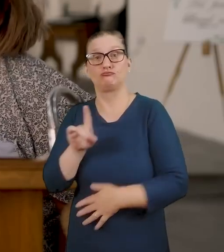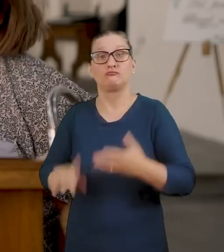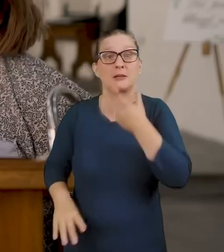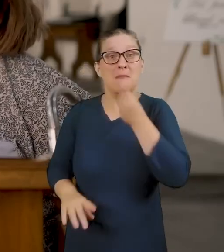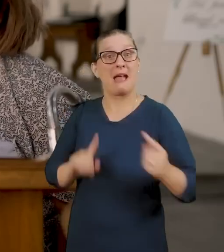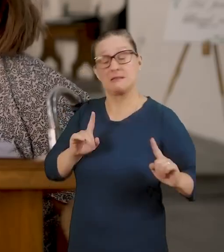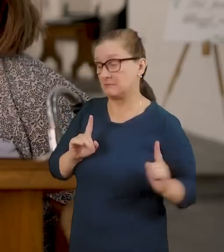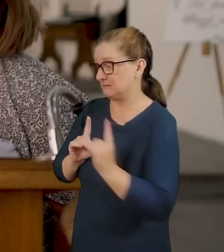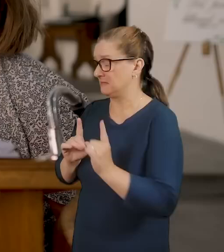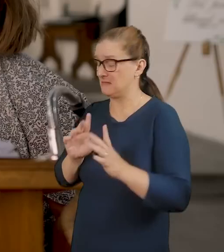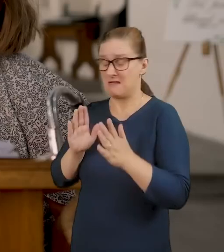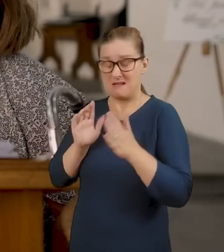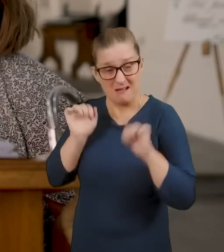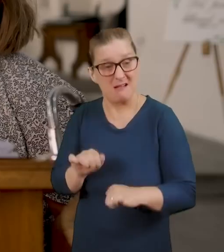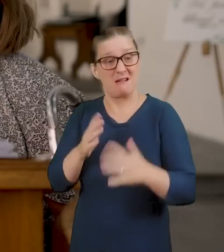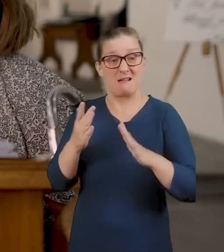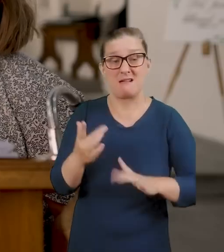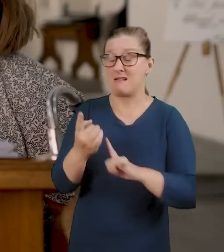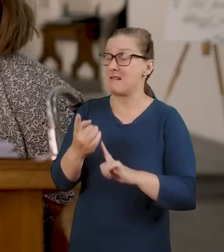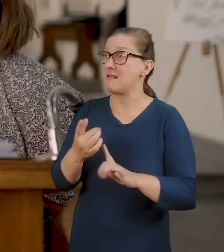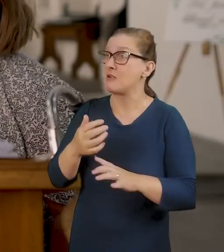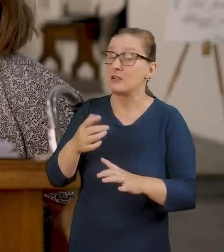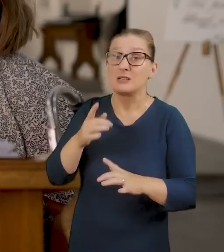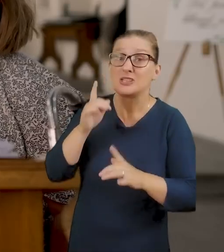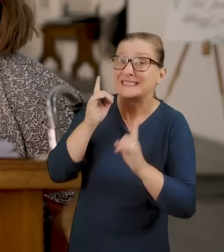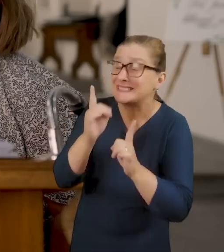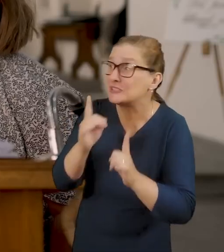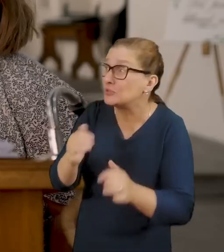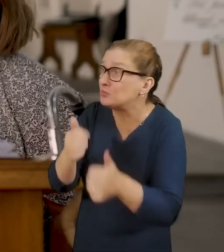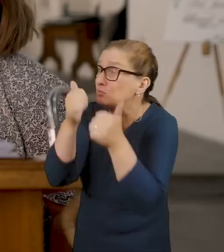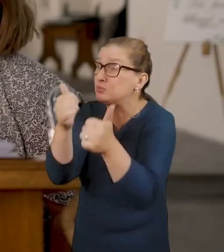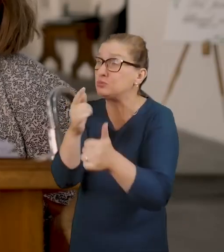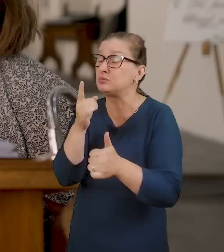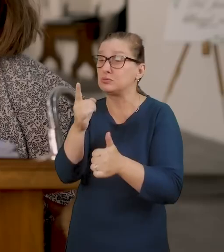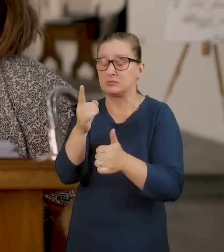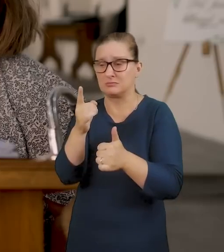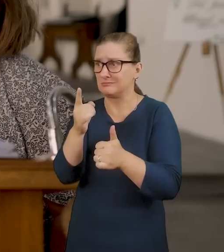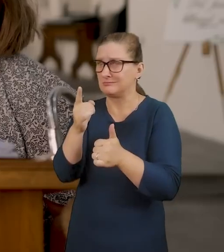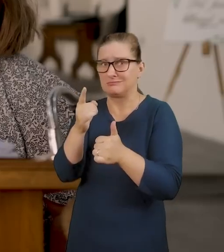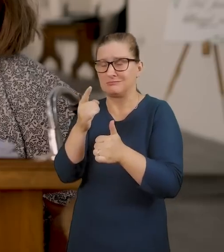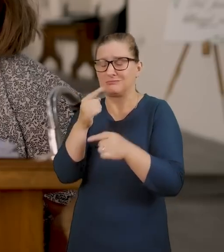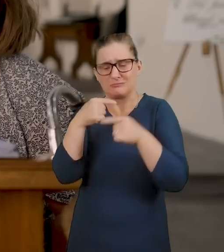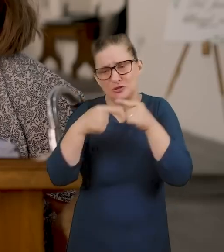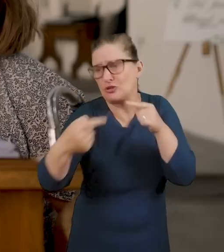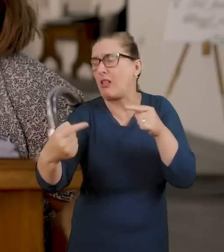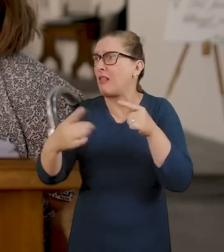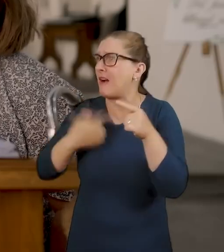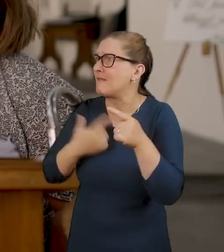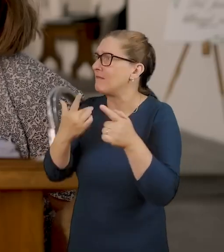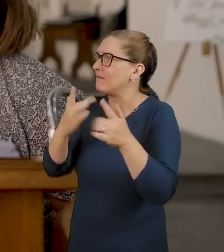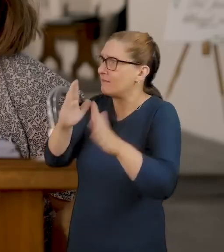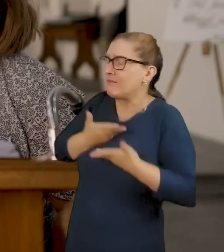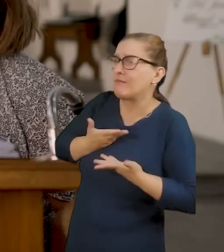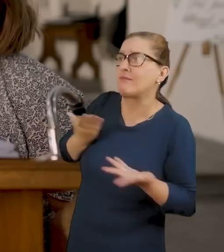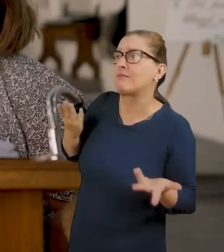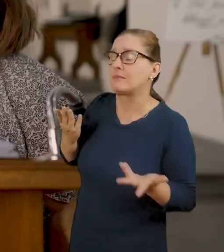way, a man ran up to him and fell on his knees before him. "Good teacher," he asked, "what must I do to inherit